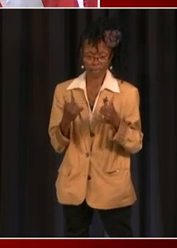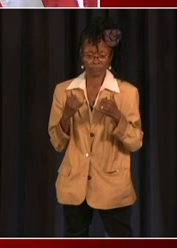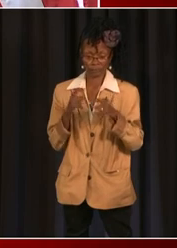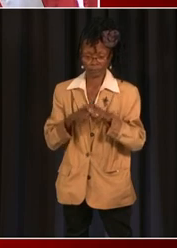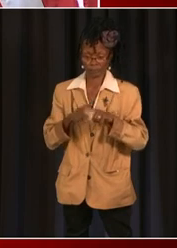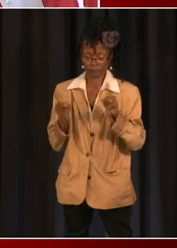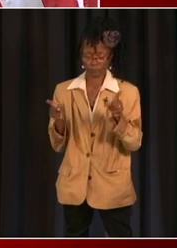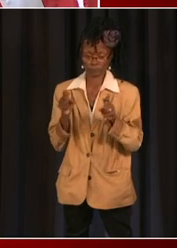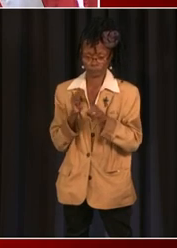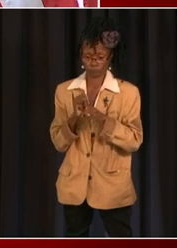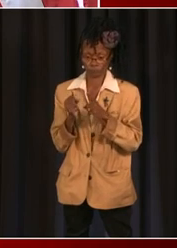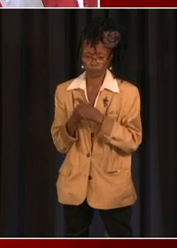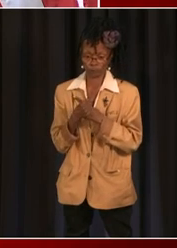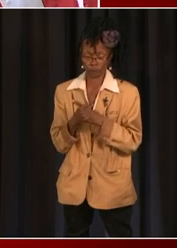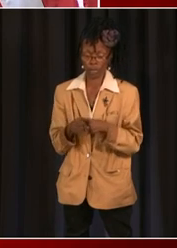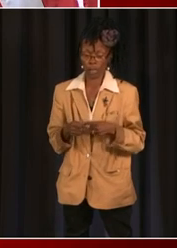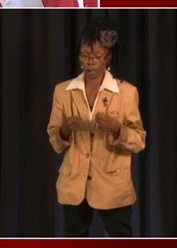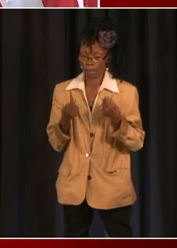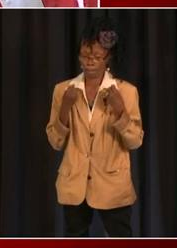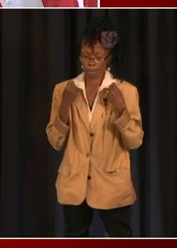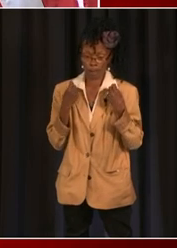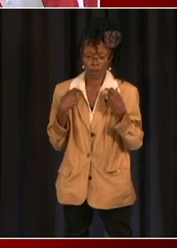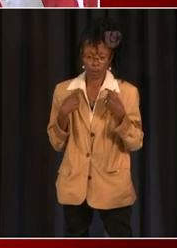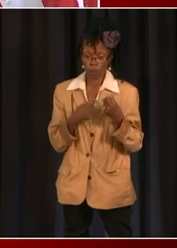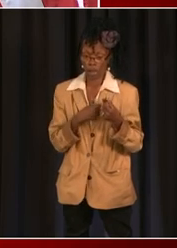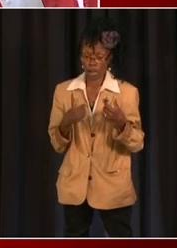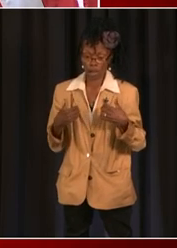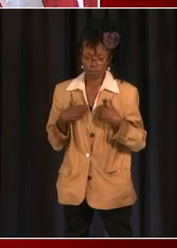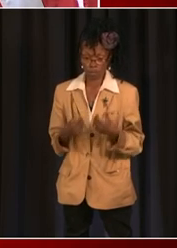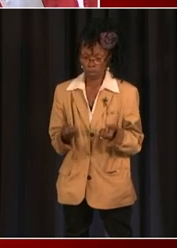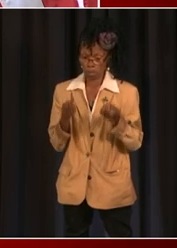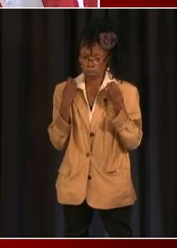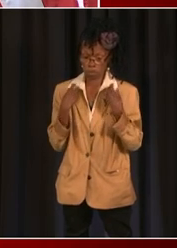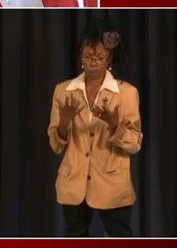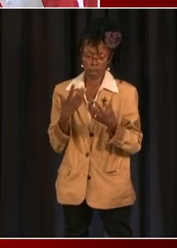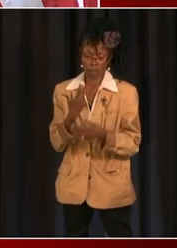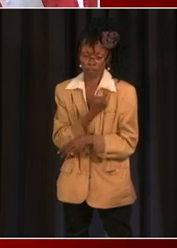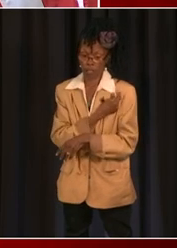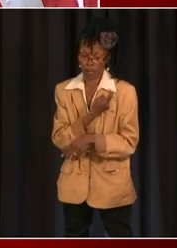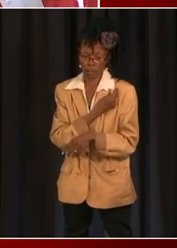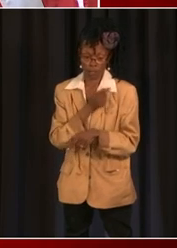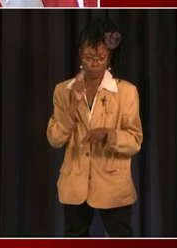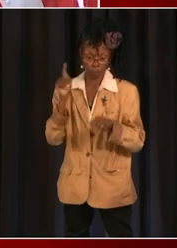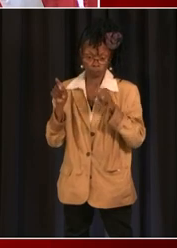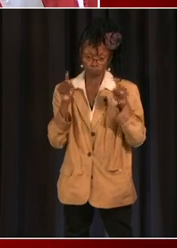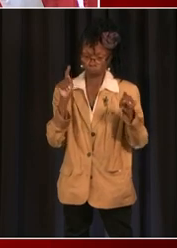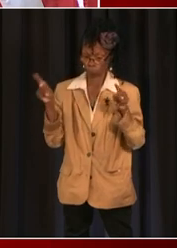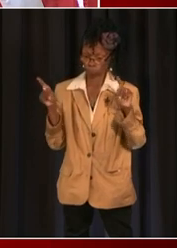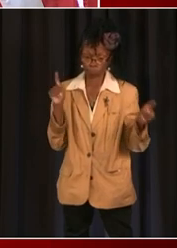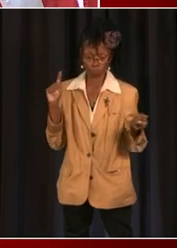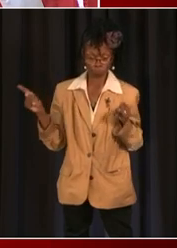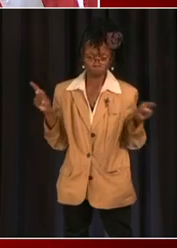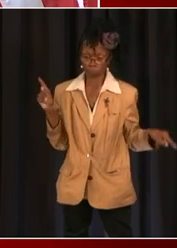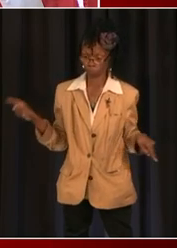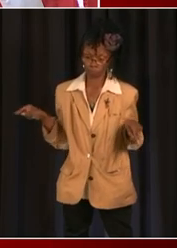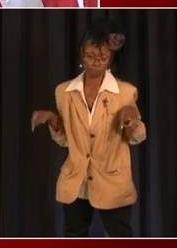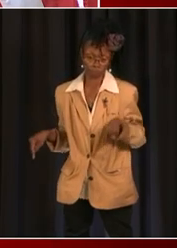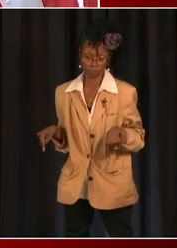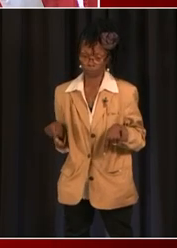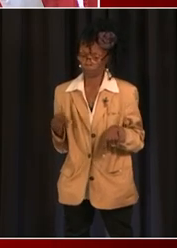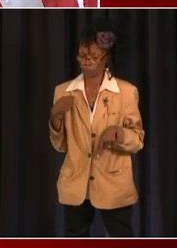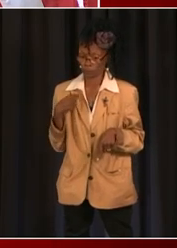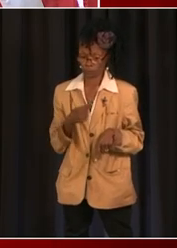environment where supply is sufficient to meet demand and in many cases exceed demand. We have a number of